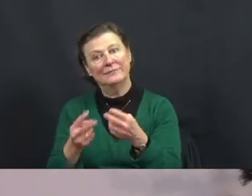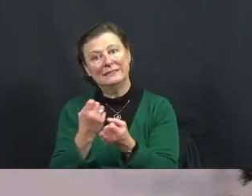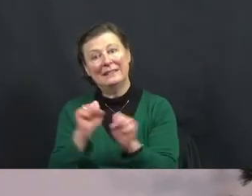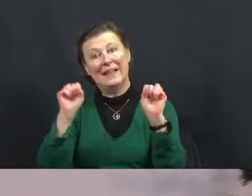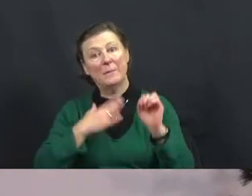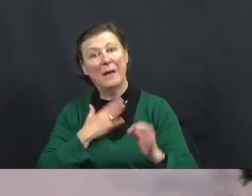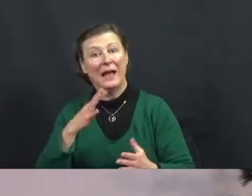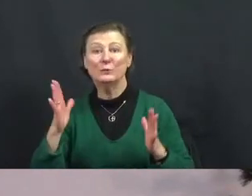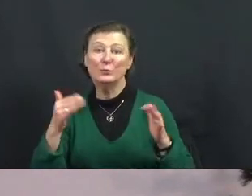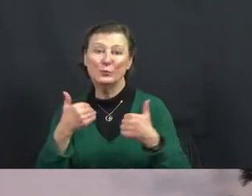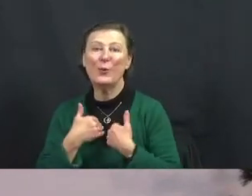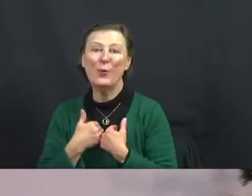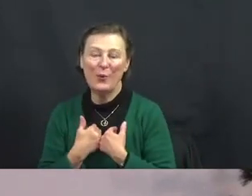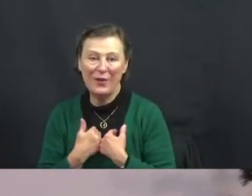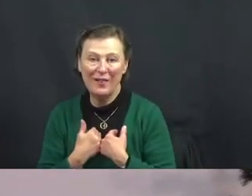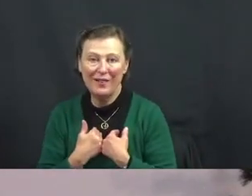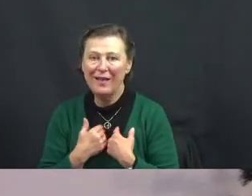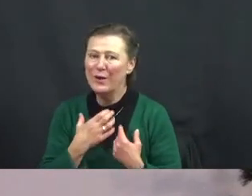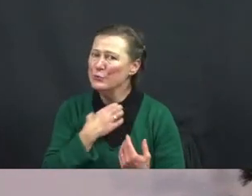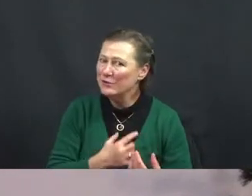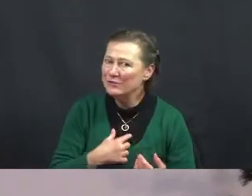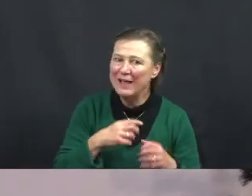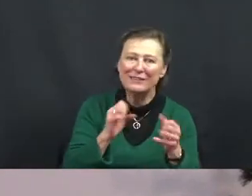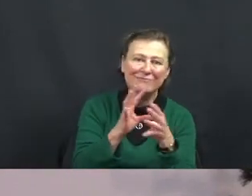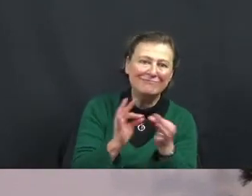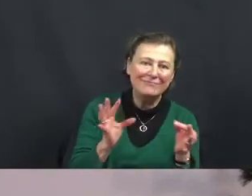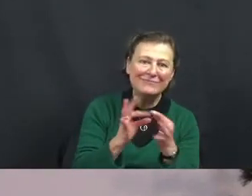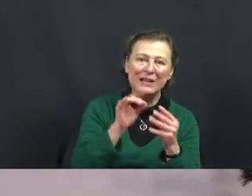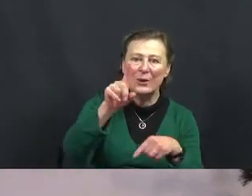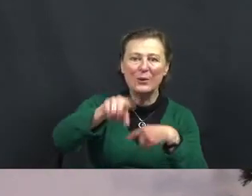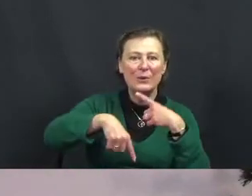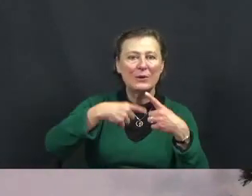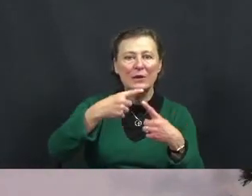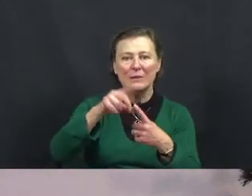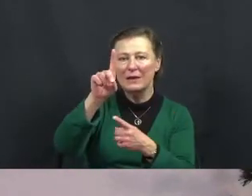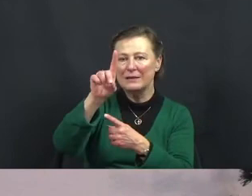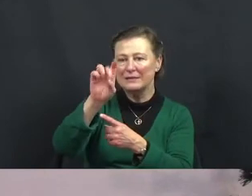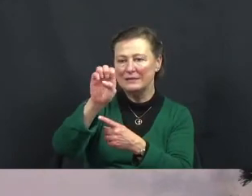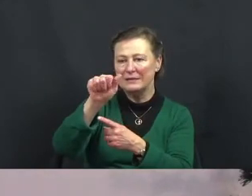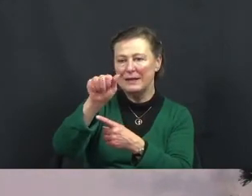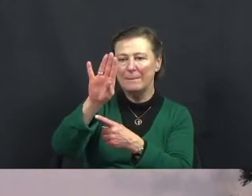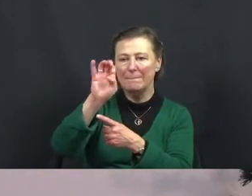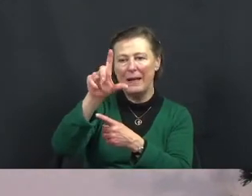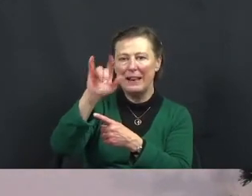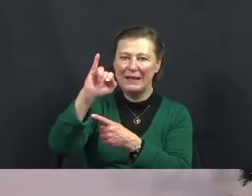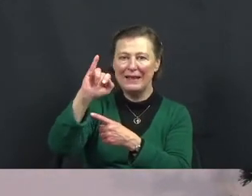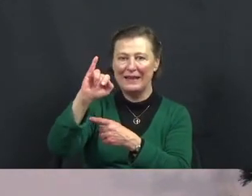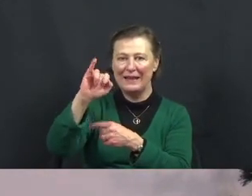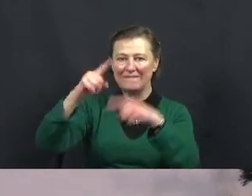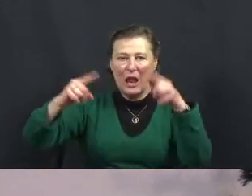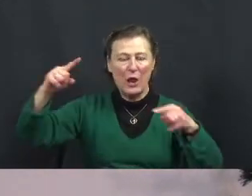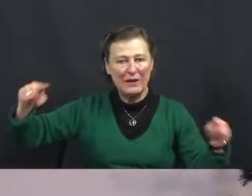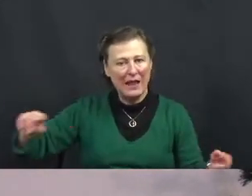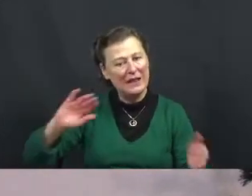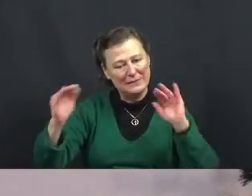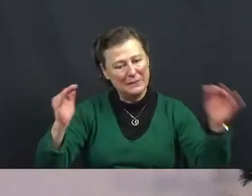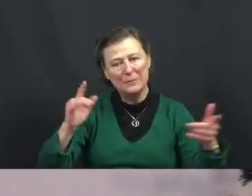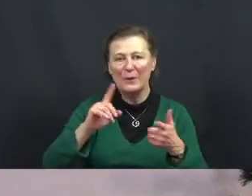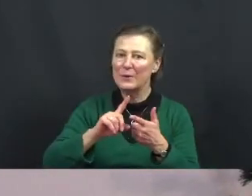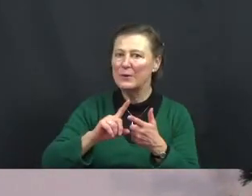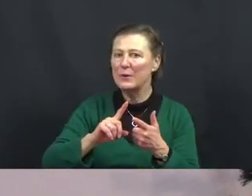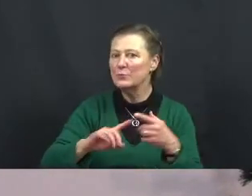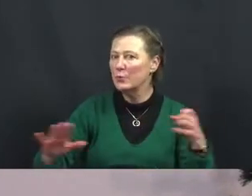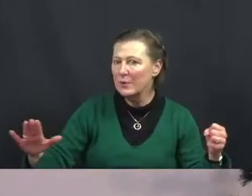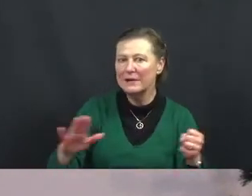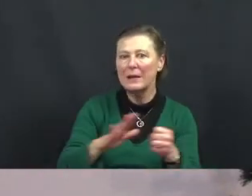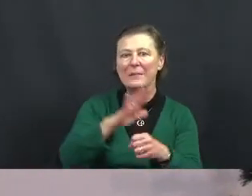How I wish there was time to tell you about the great Diabelli Variations, which has been compared to a complete